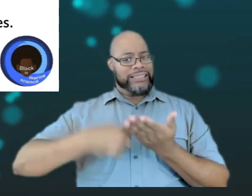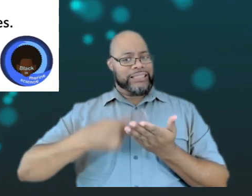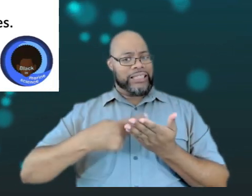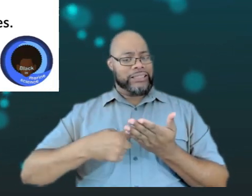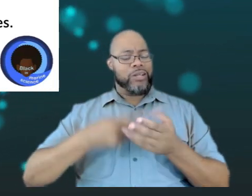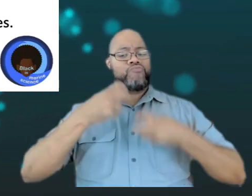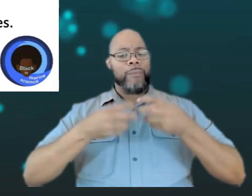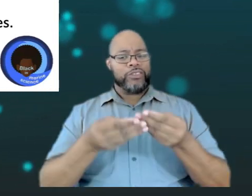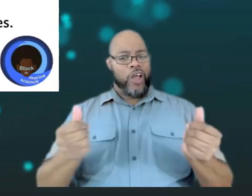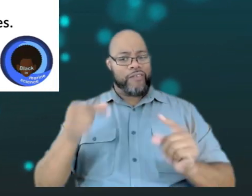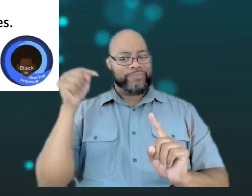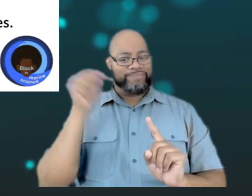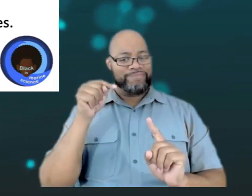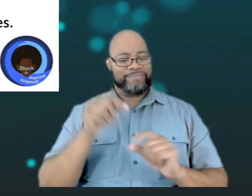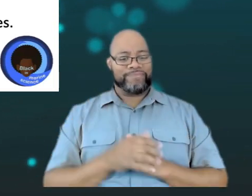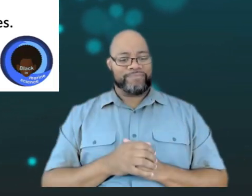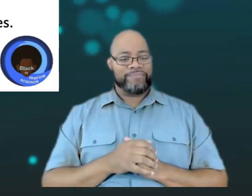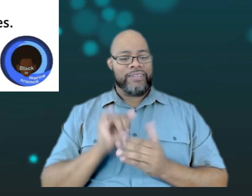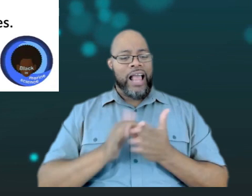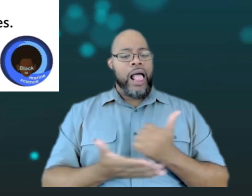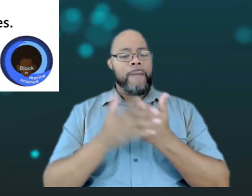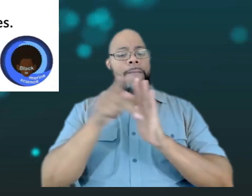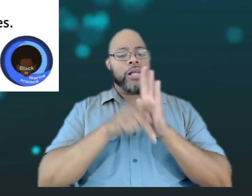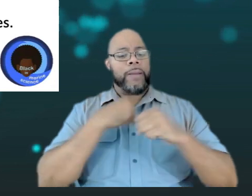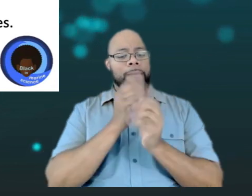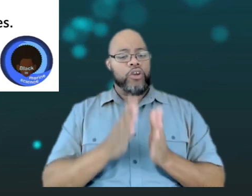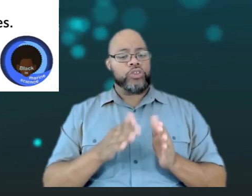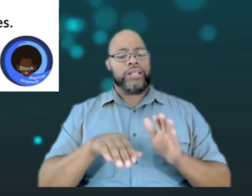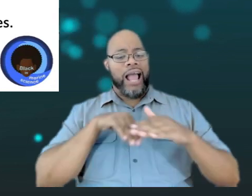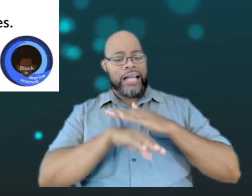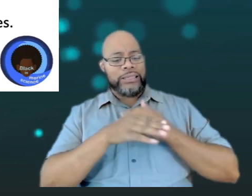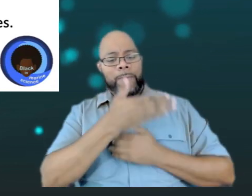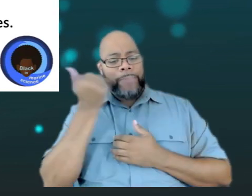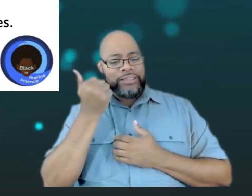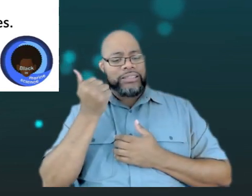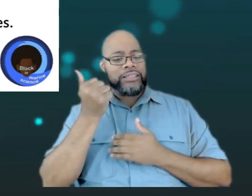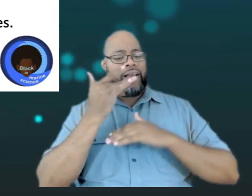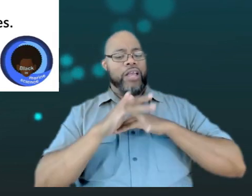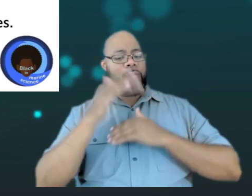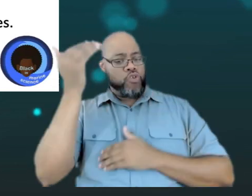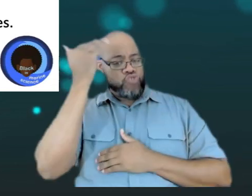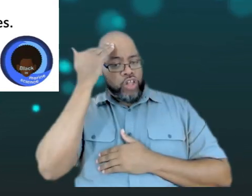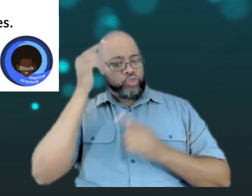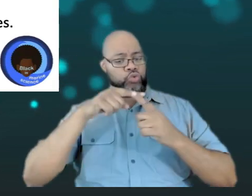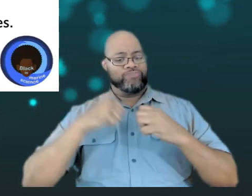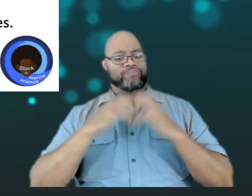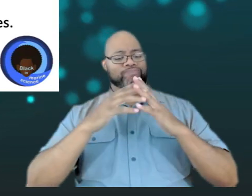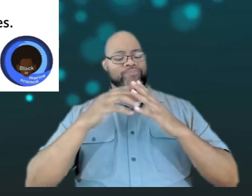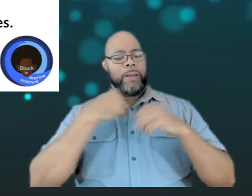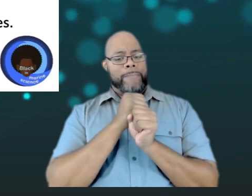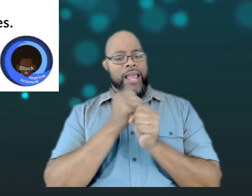talking about is problem solving, which helps policymakers access the best available knowledge to